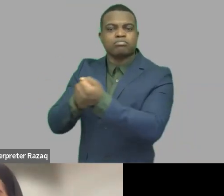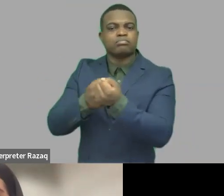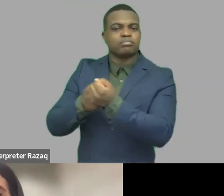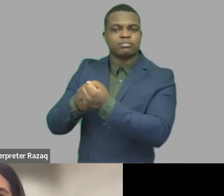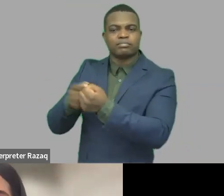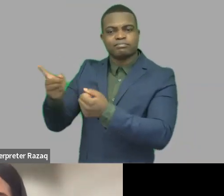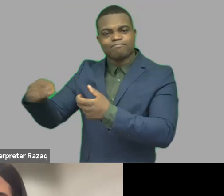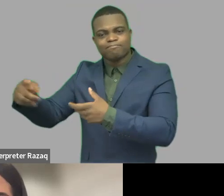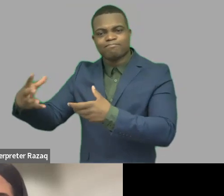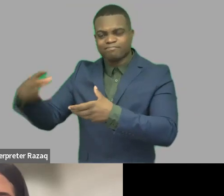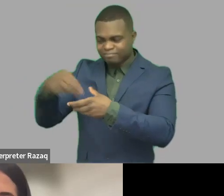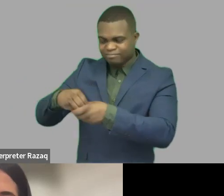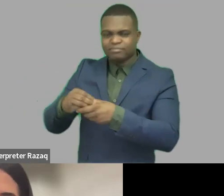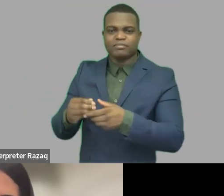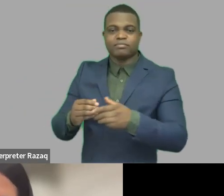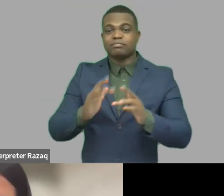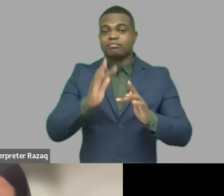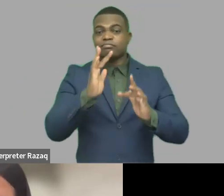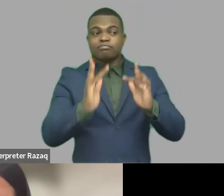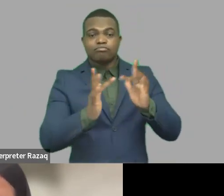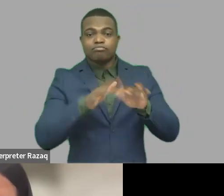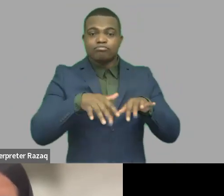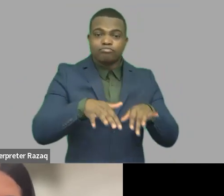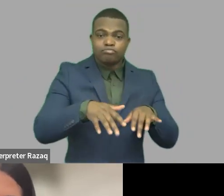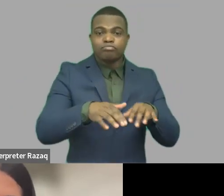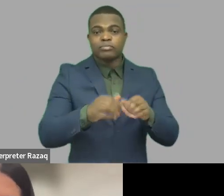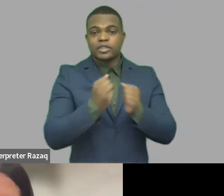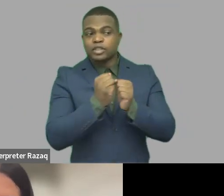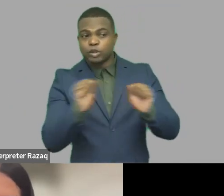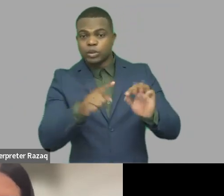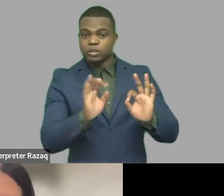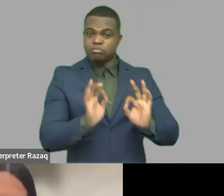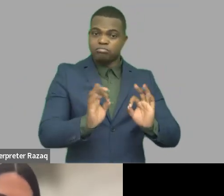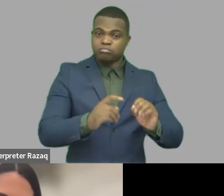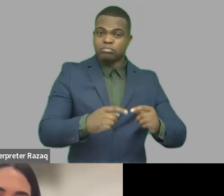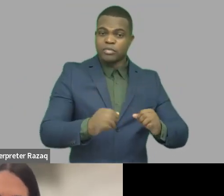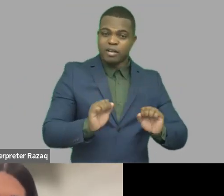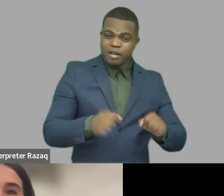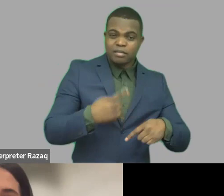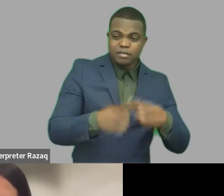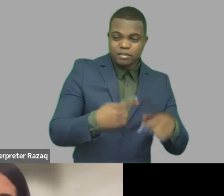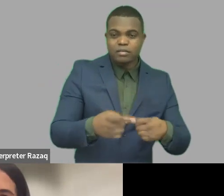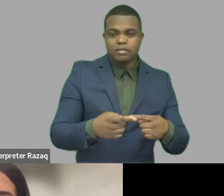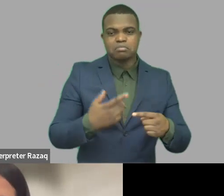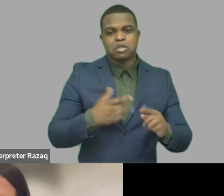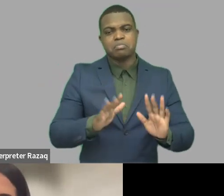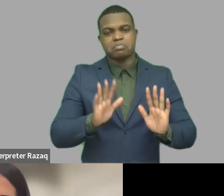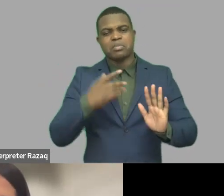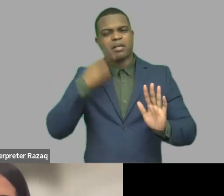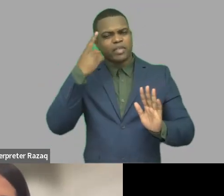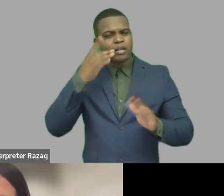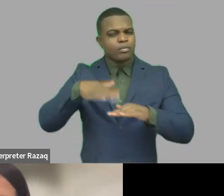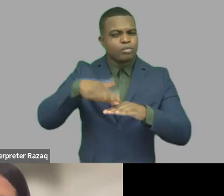to further the discussion afterwards. Wonderful. Thank you so much, Francesca. Yeah, we'll come back to this because I know that